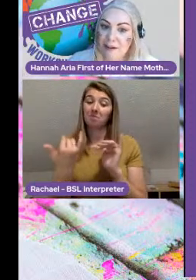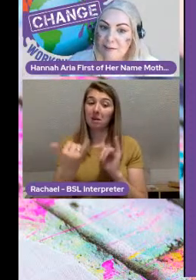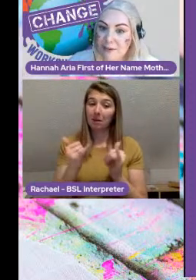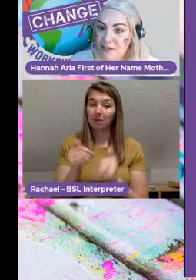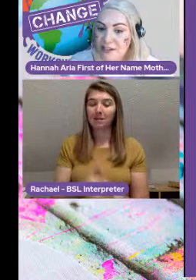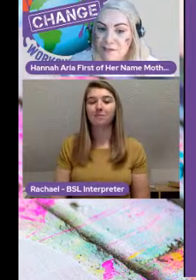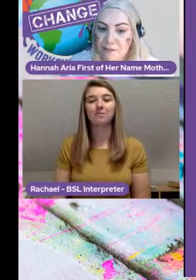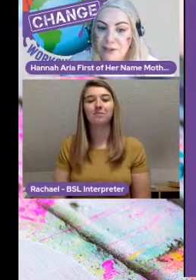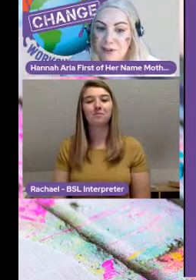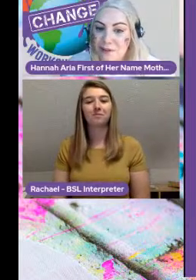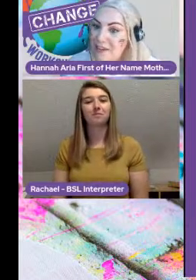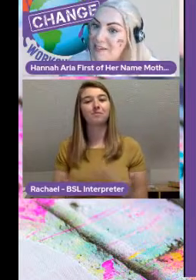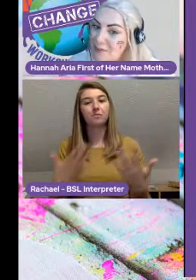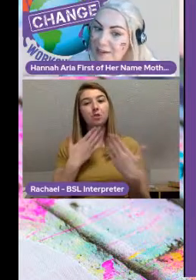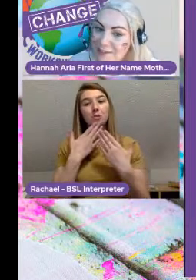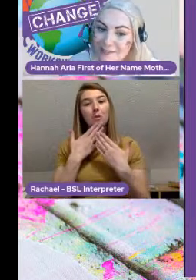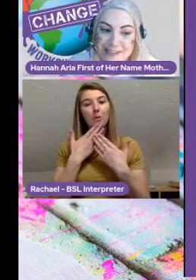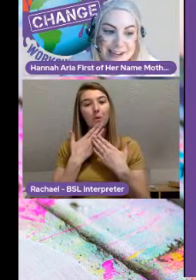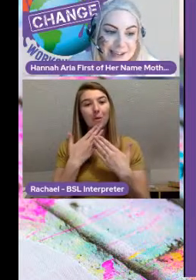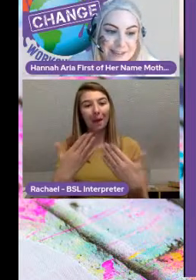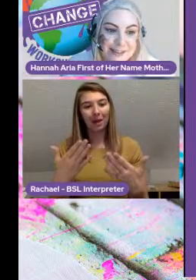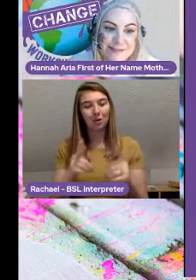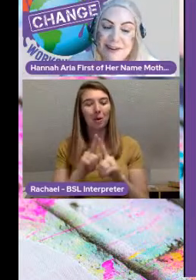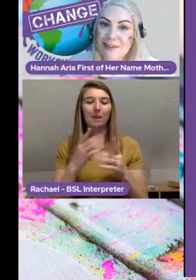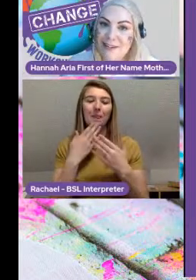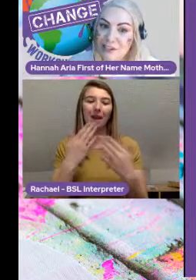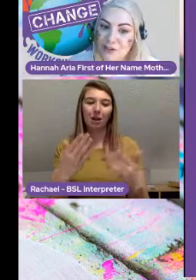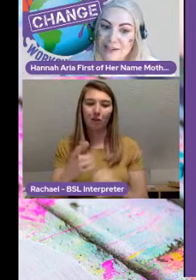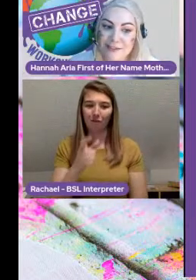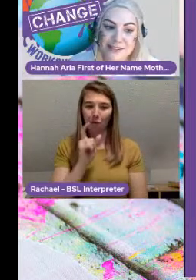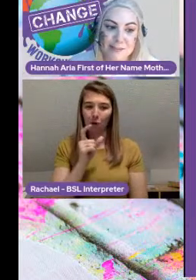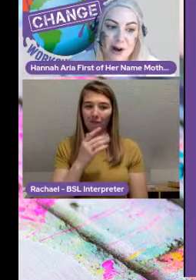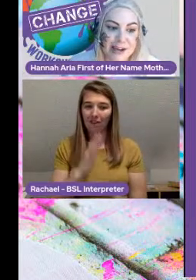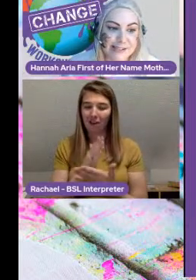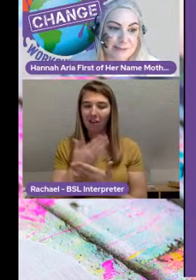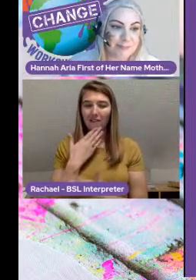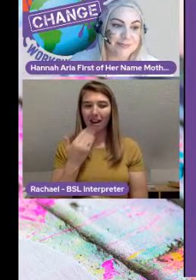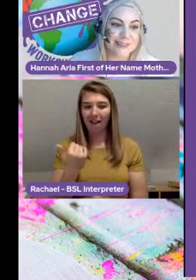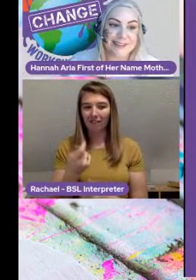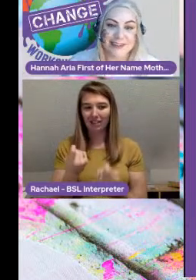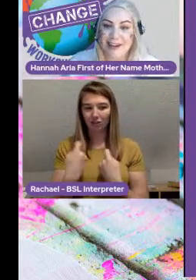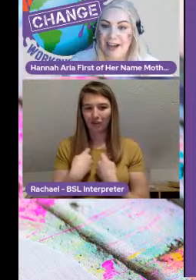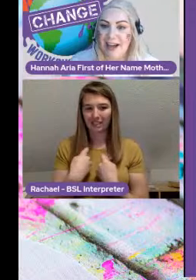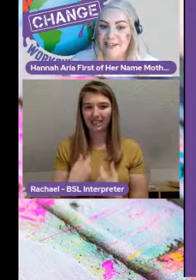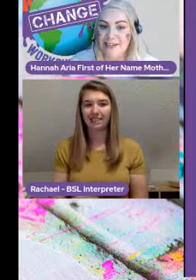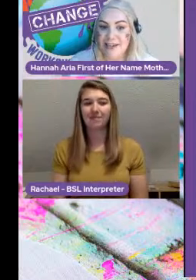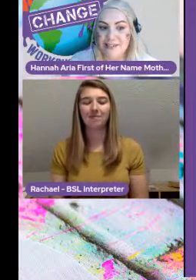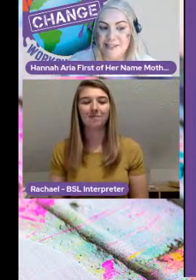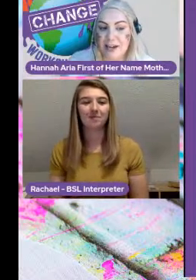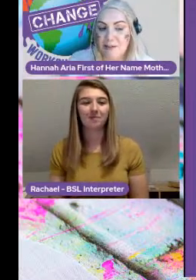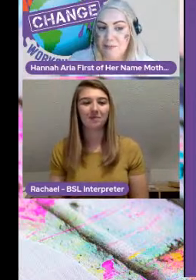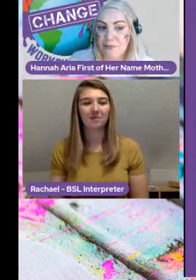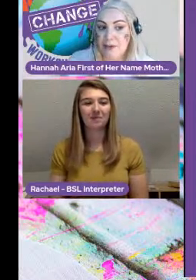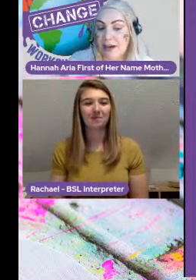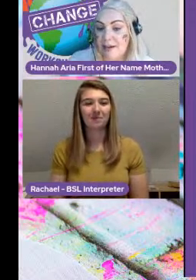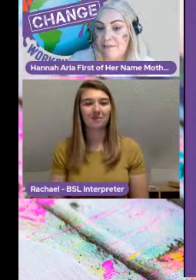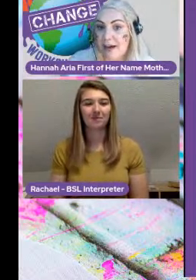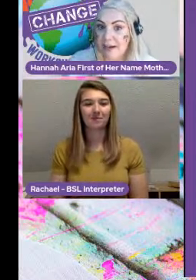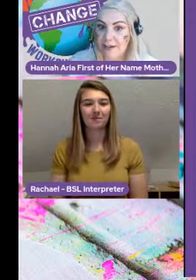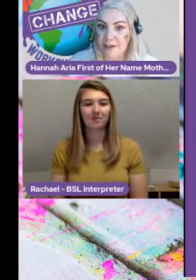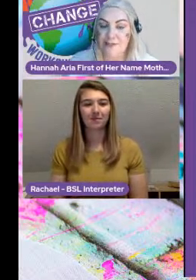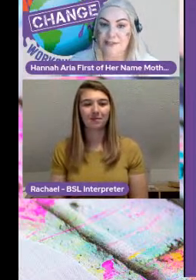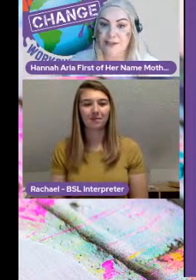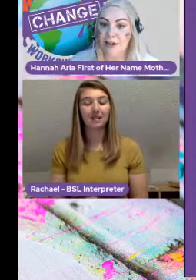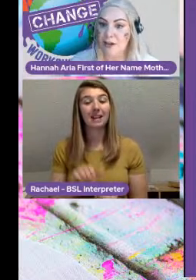thank you very much. Thank you for my coffee as well, Sally. That was a very nice treat, nice surprise. And next up, we